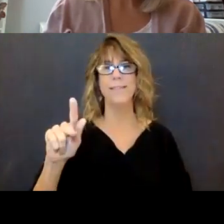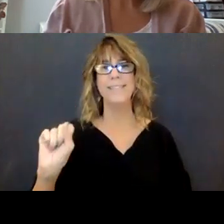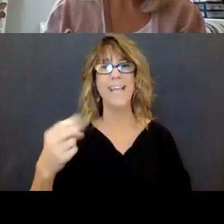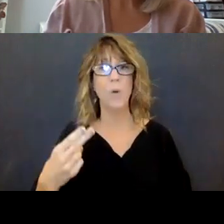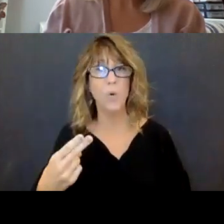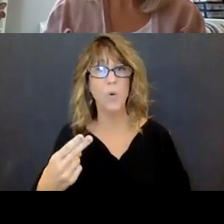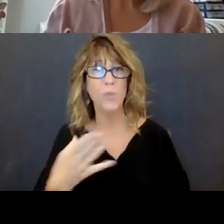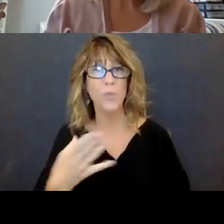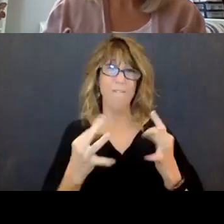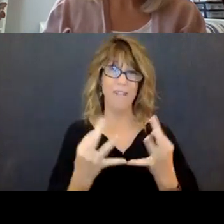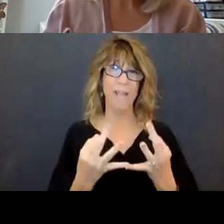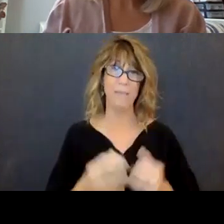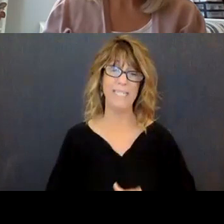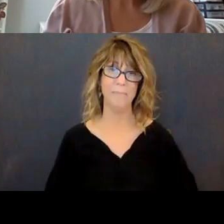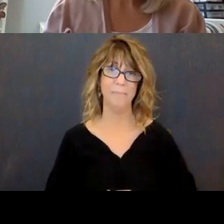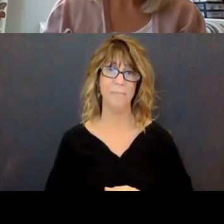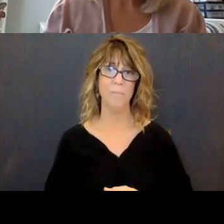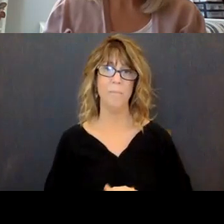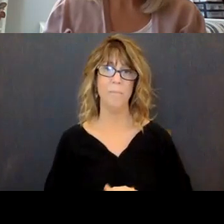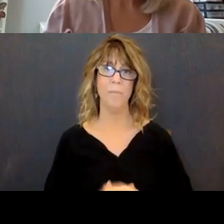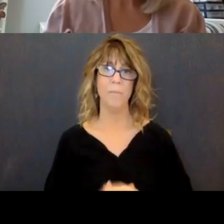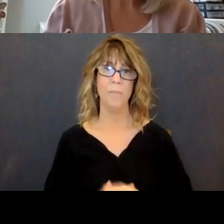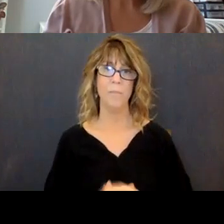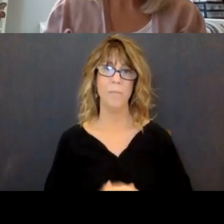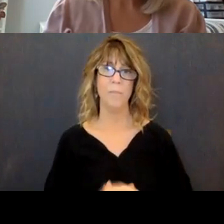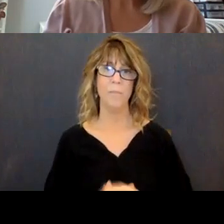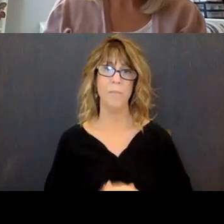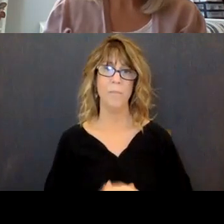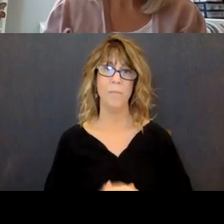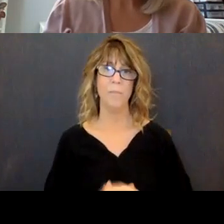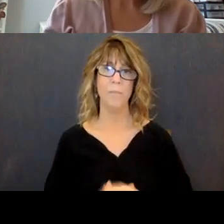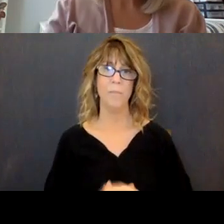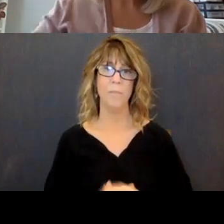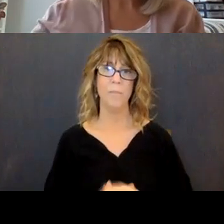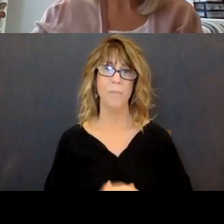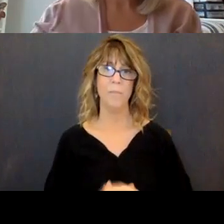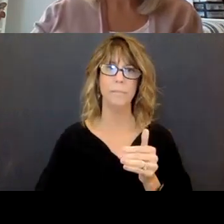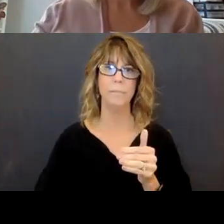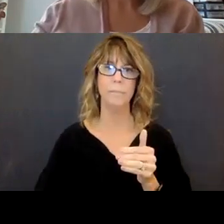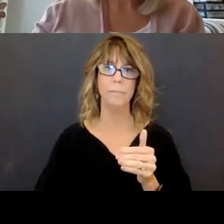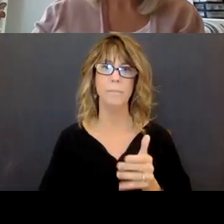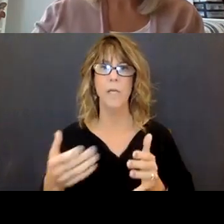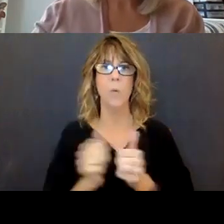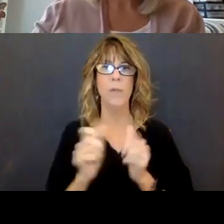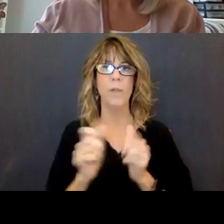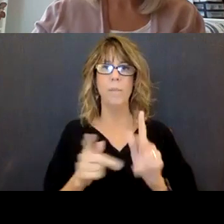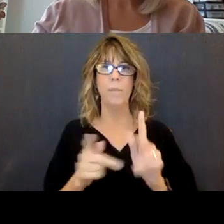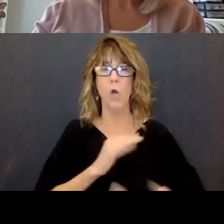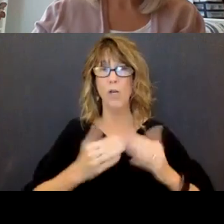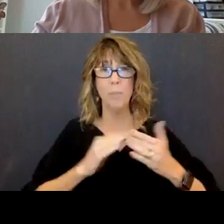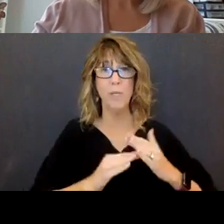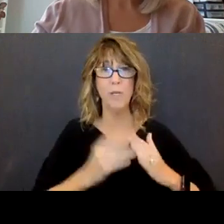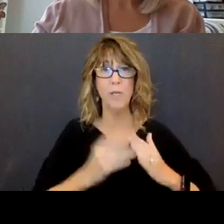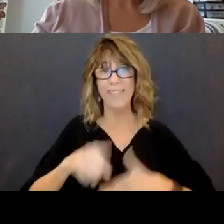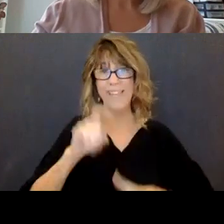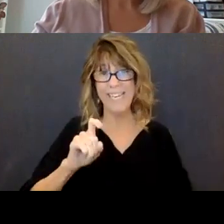families. We have worked closely for years listening to feedback from our community and for what they need.